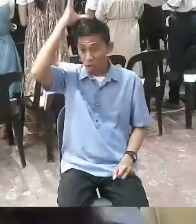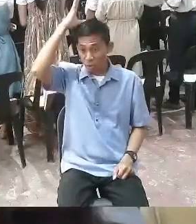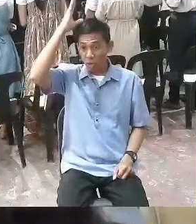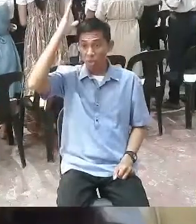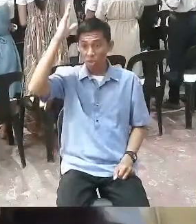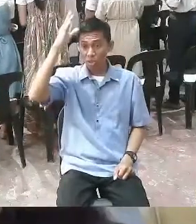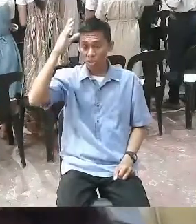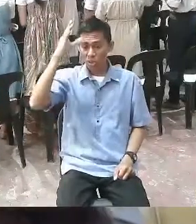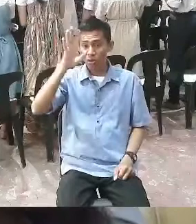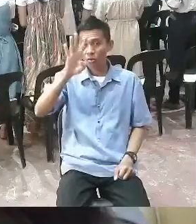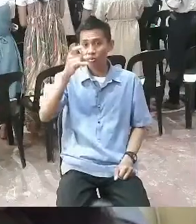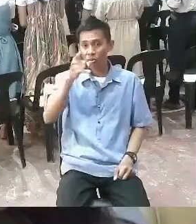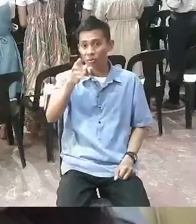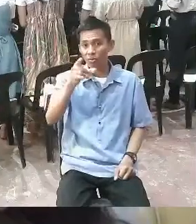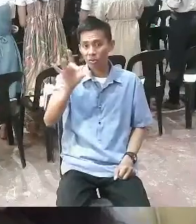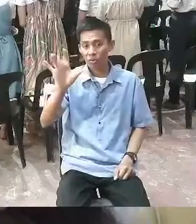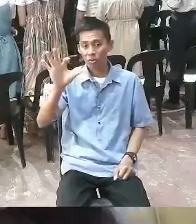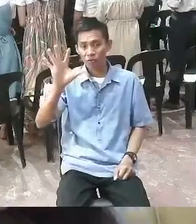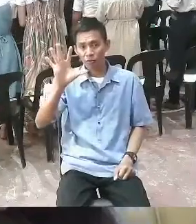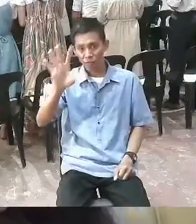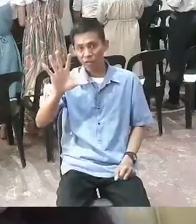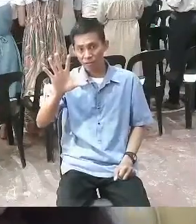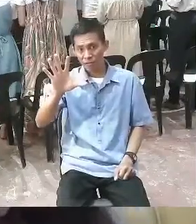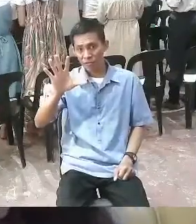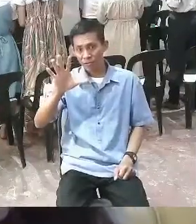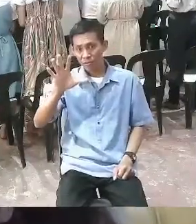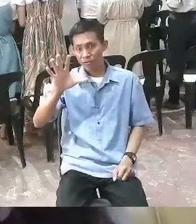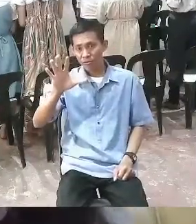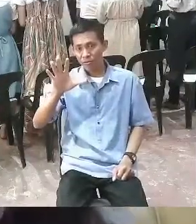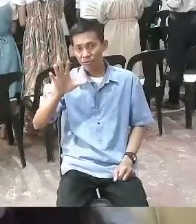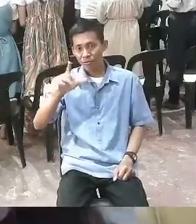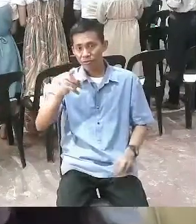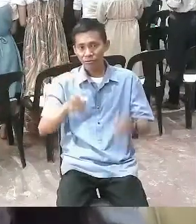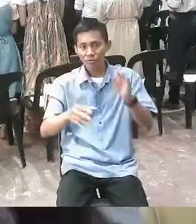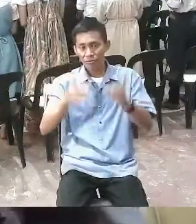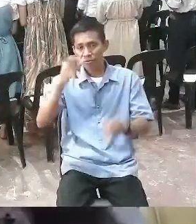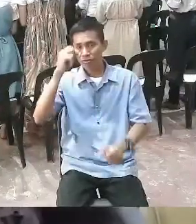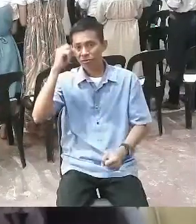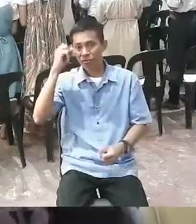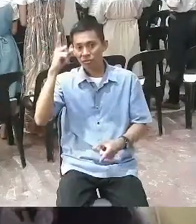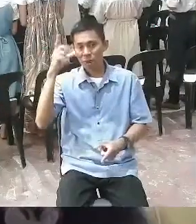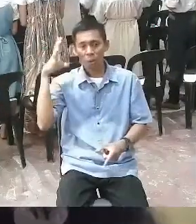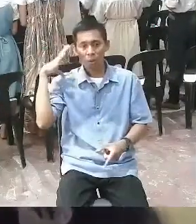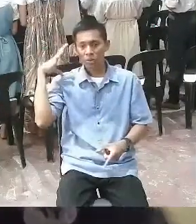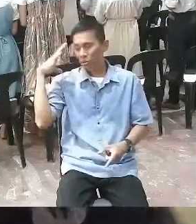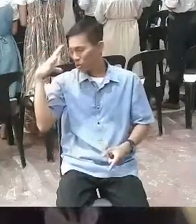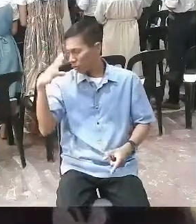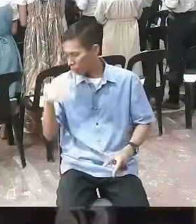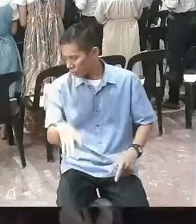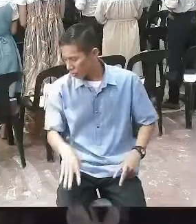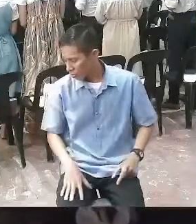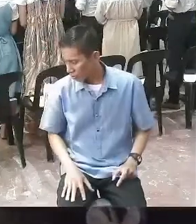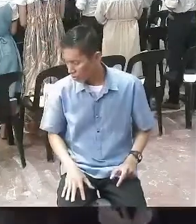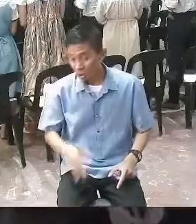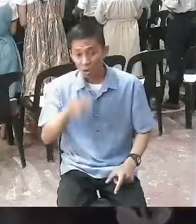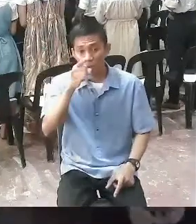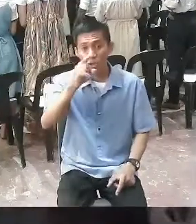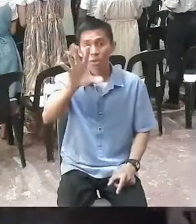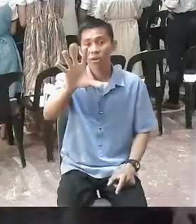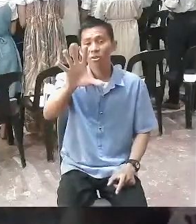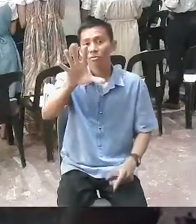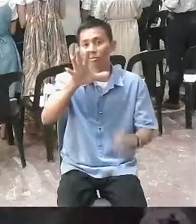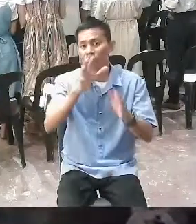5. If you have unsaved friends, take them to Romans 4, verse 5.